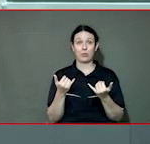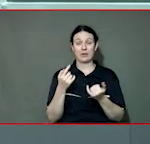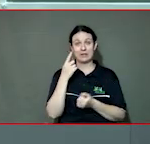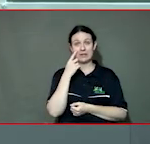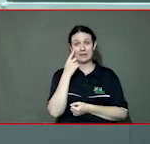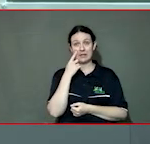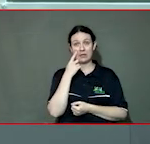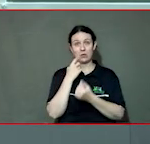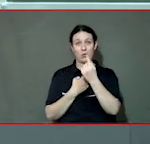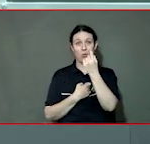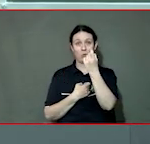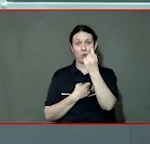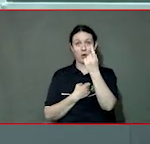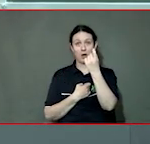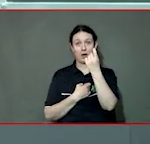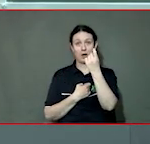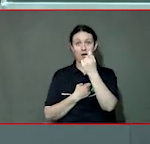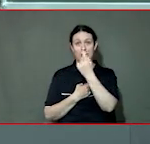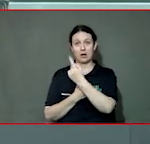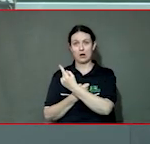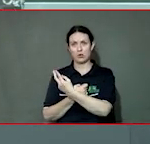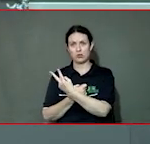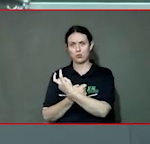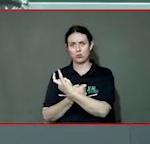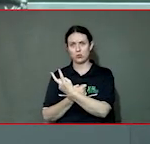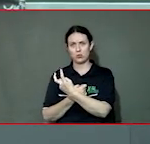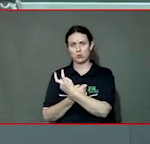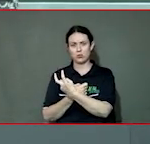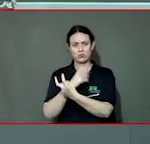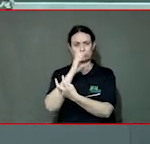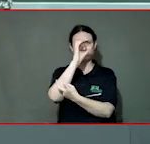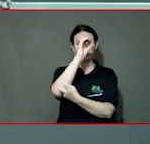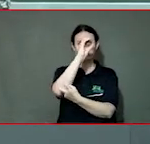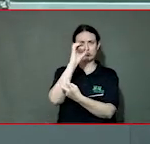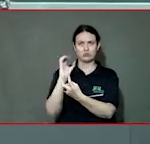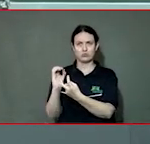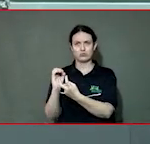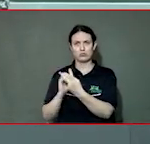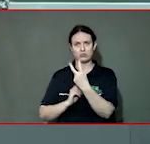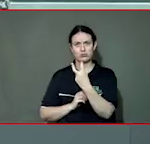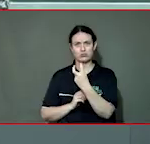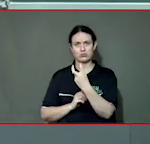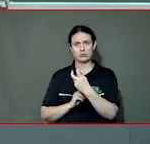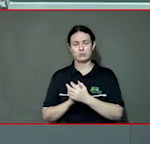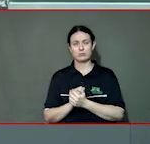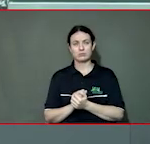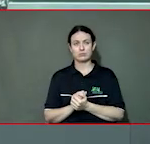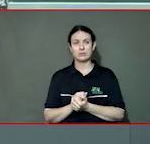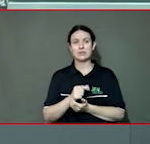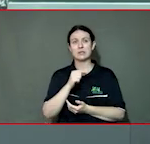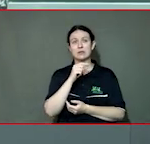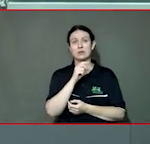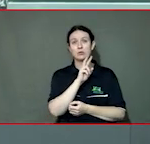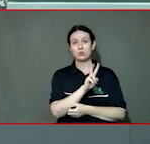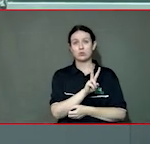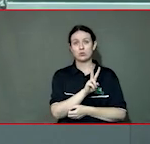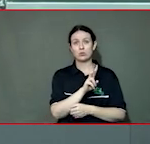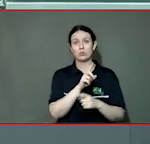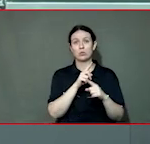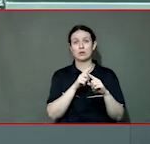is 2 places that I can have hydrogen bonds. So that will be